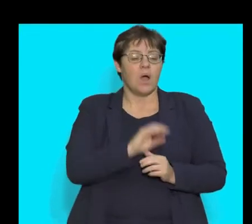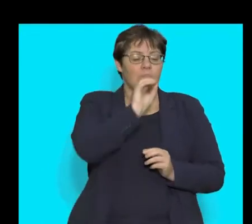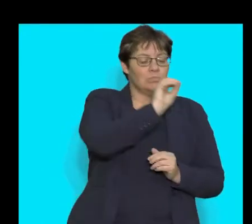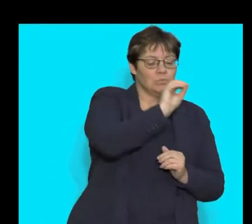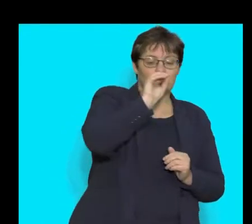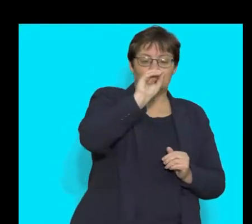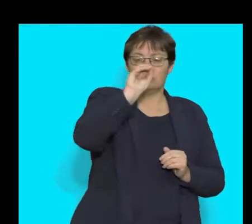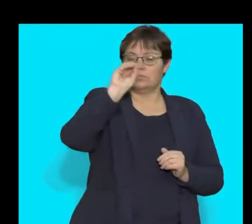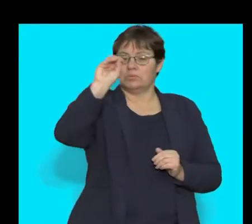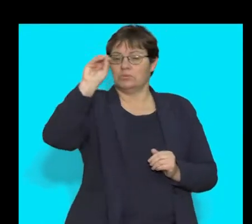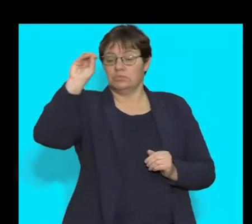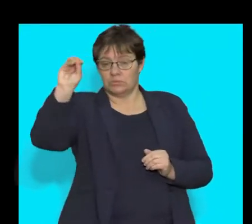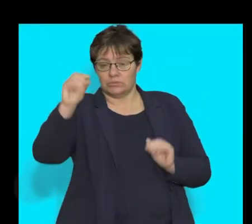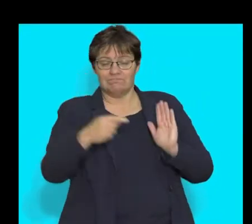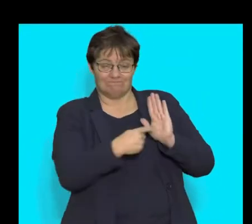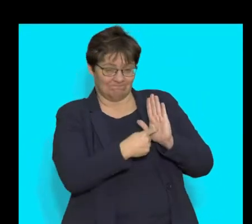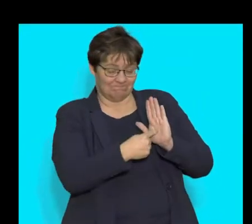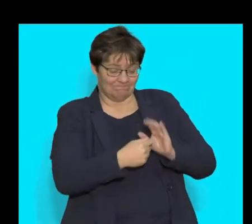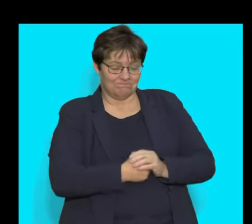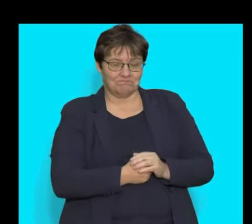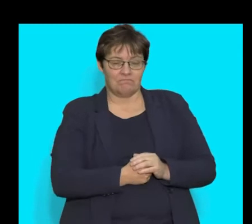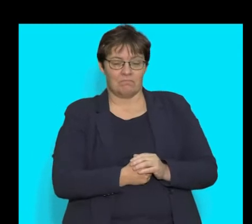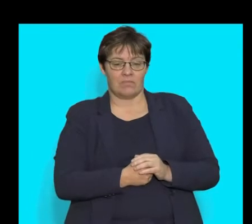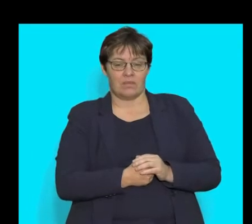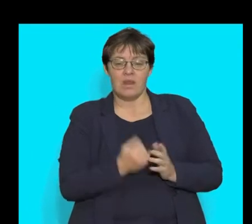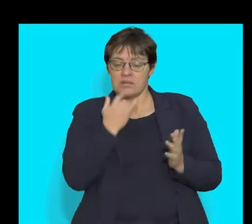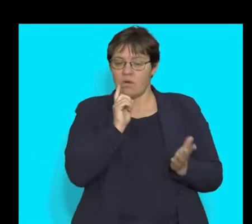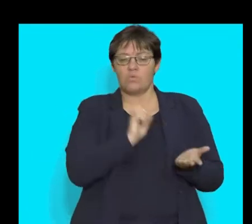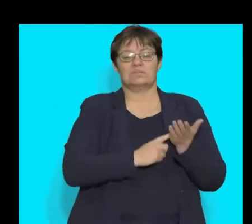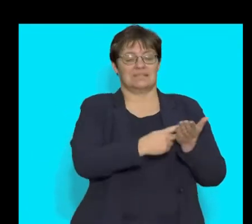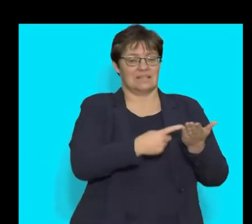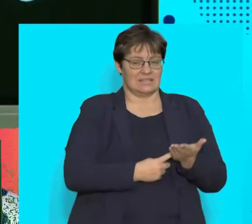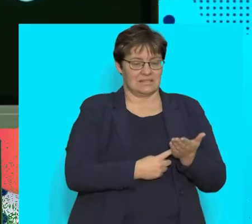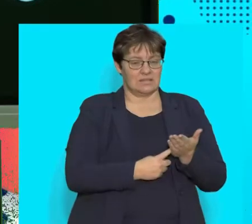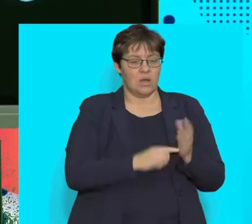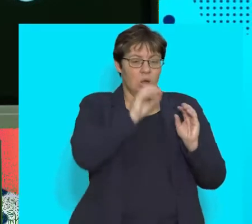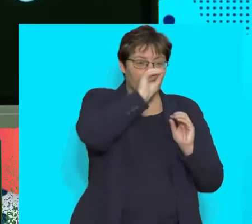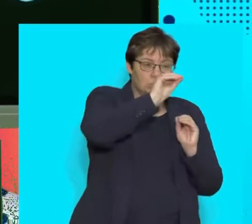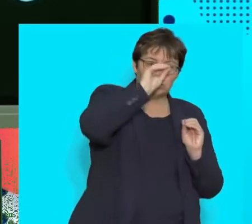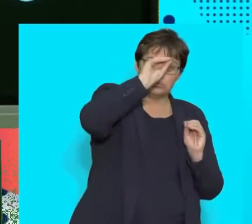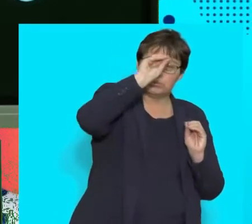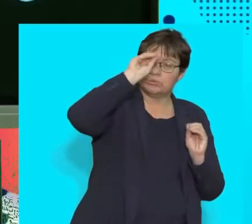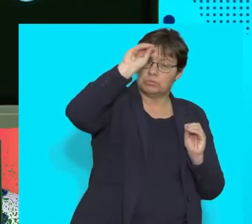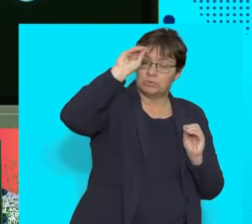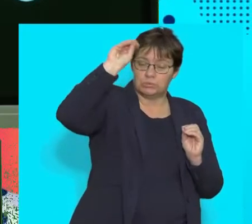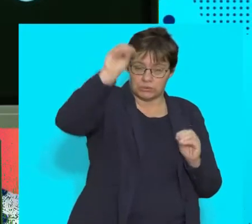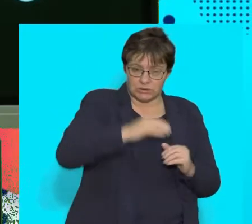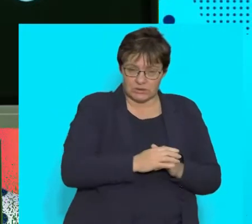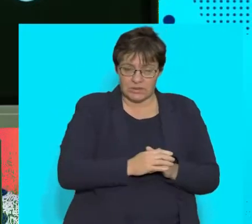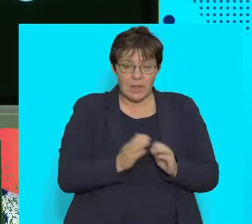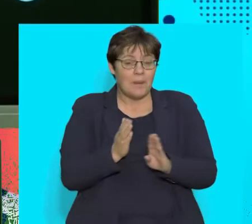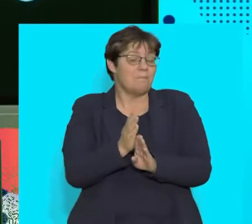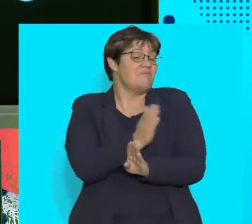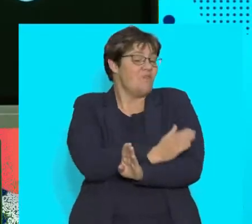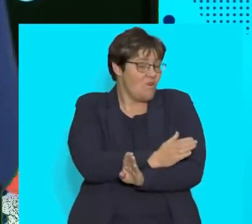some points on the axis, and we're going to talk about those point plotting things. But before